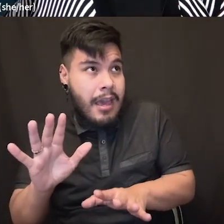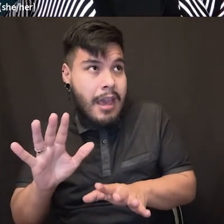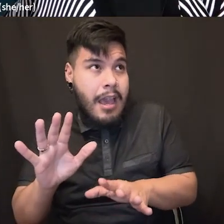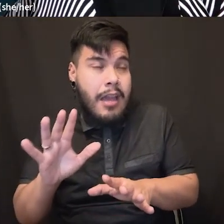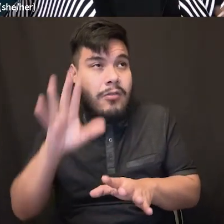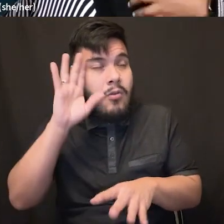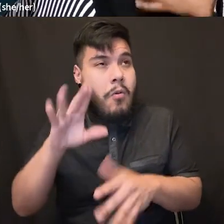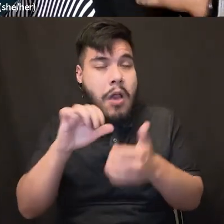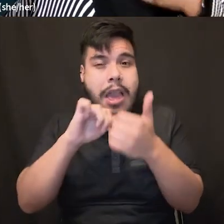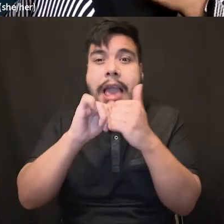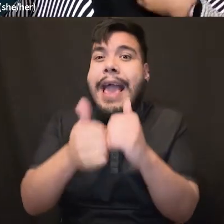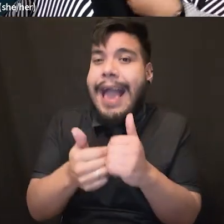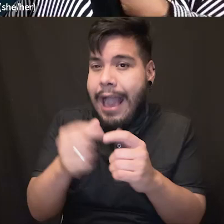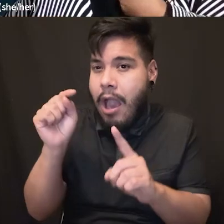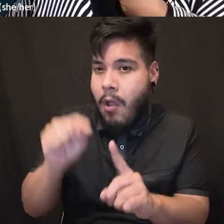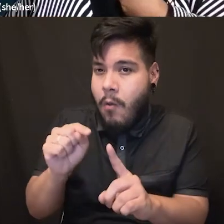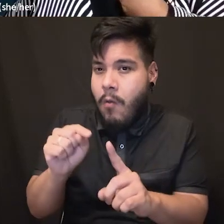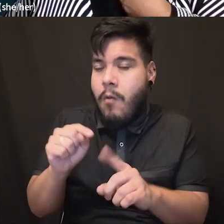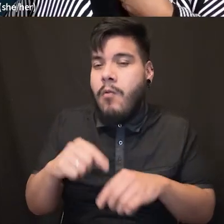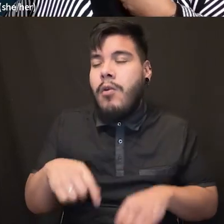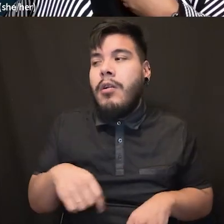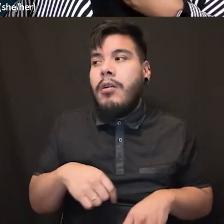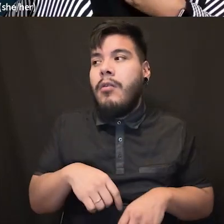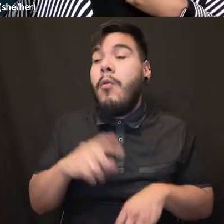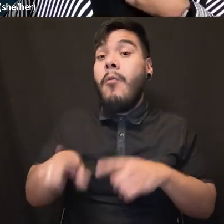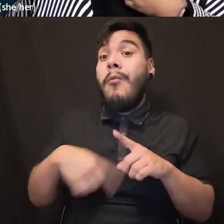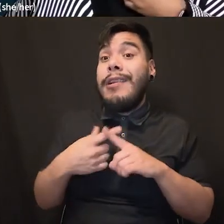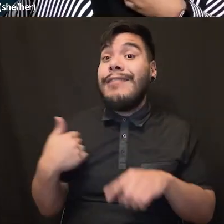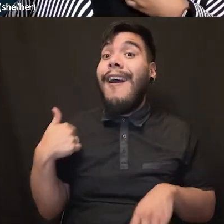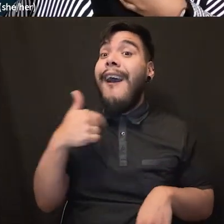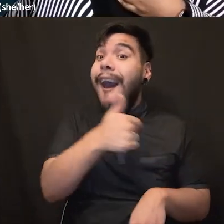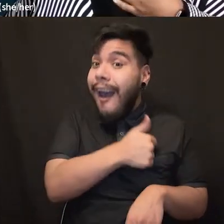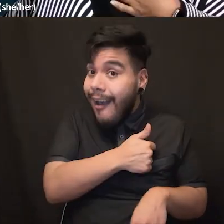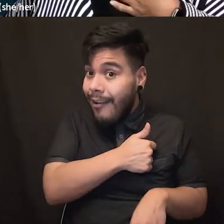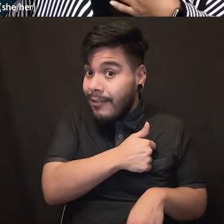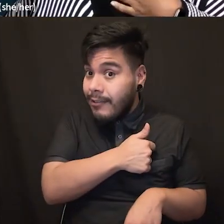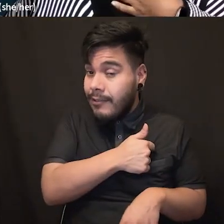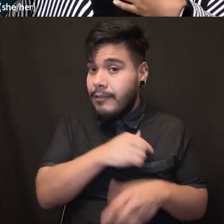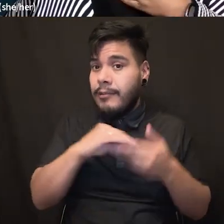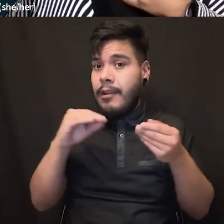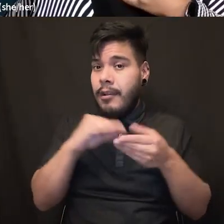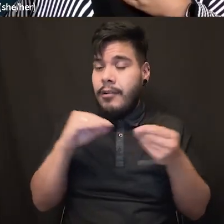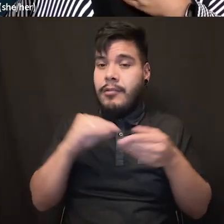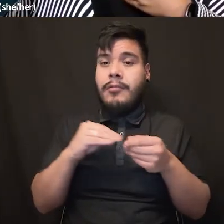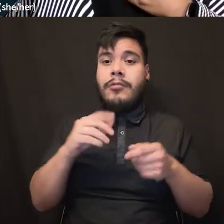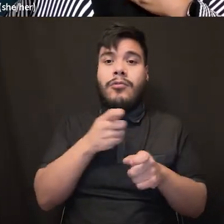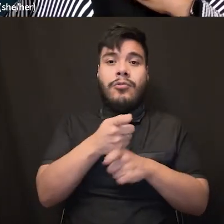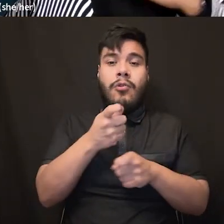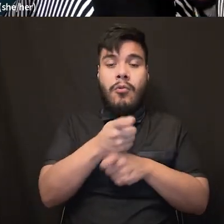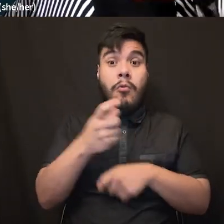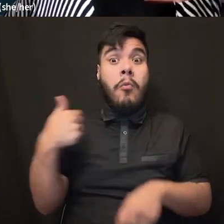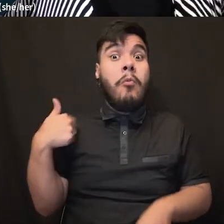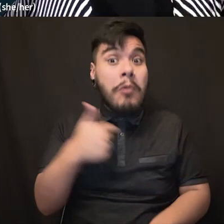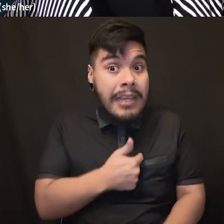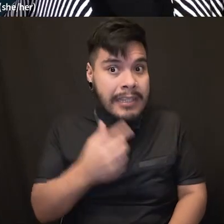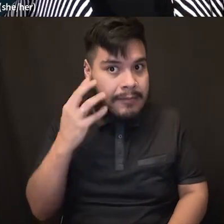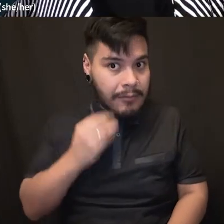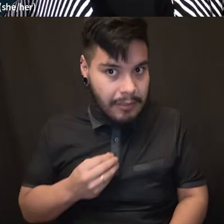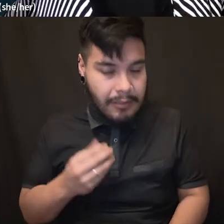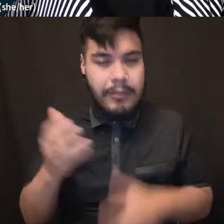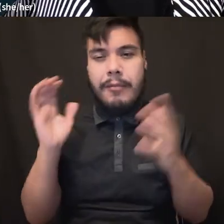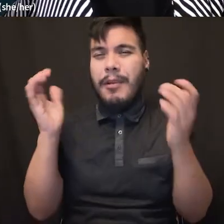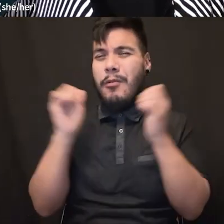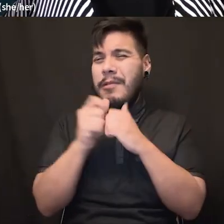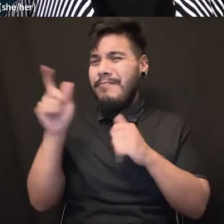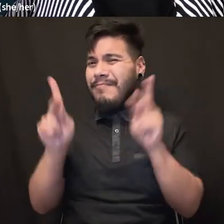where when it's us telling the joke about mm-hmm. something that we've experienced, as opposed to someone who doesn't